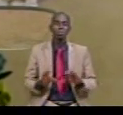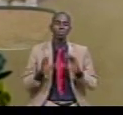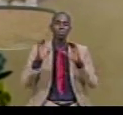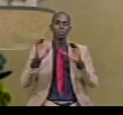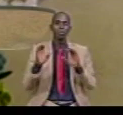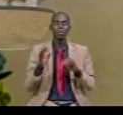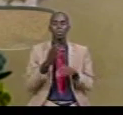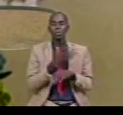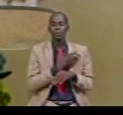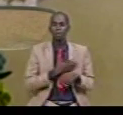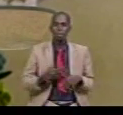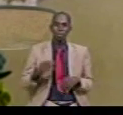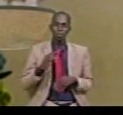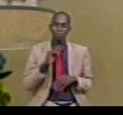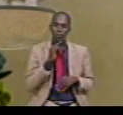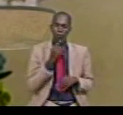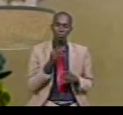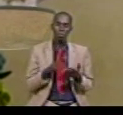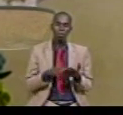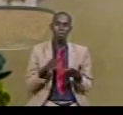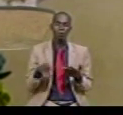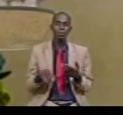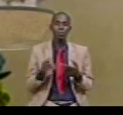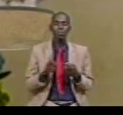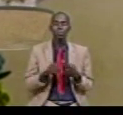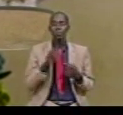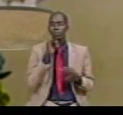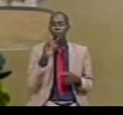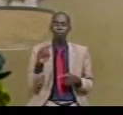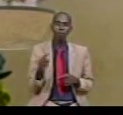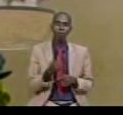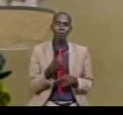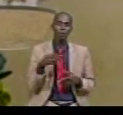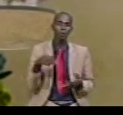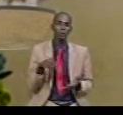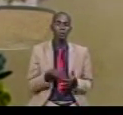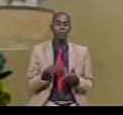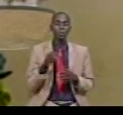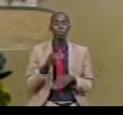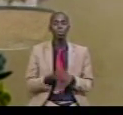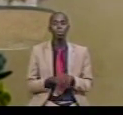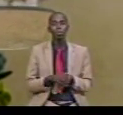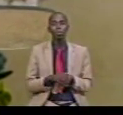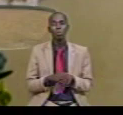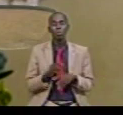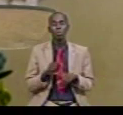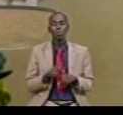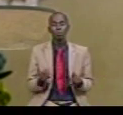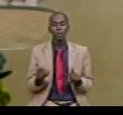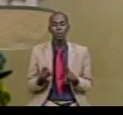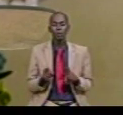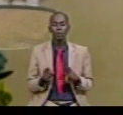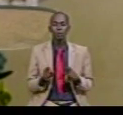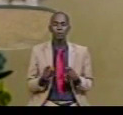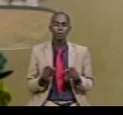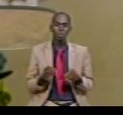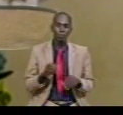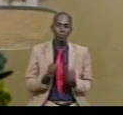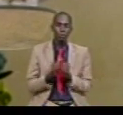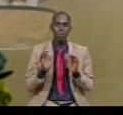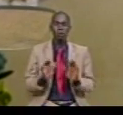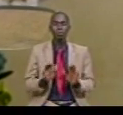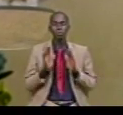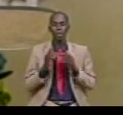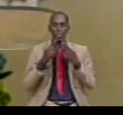steadfast resolve to not only stand on, but fearlessly